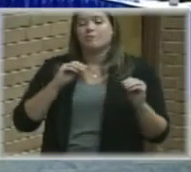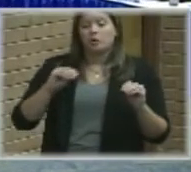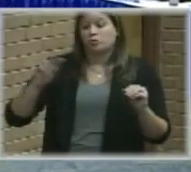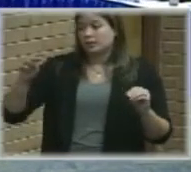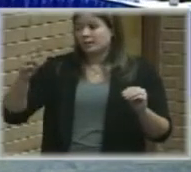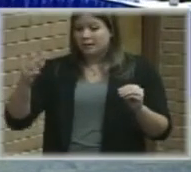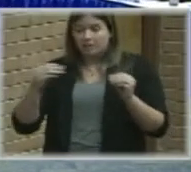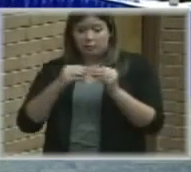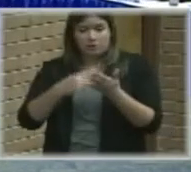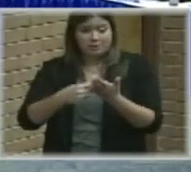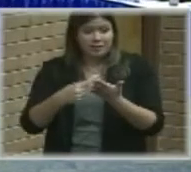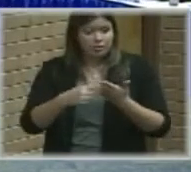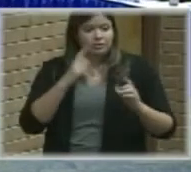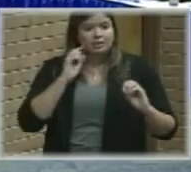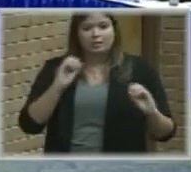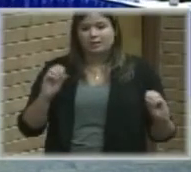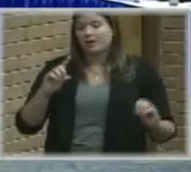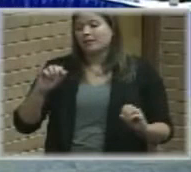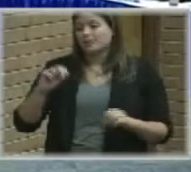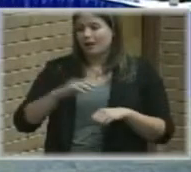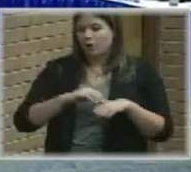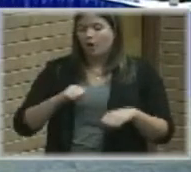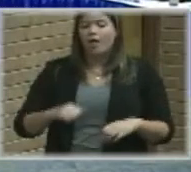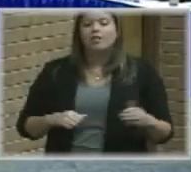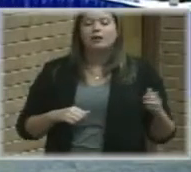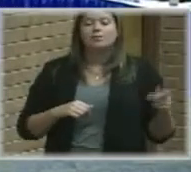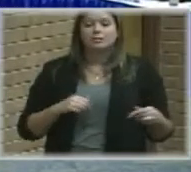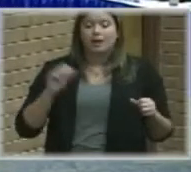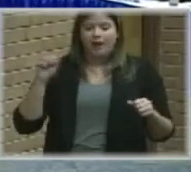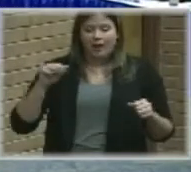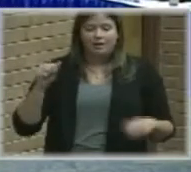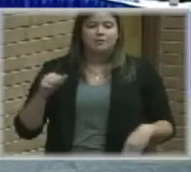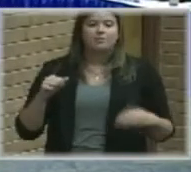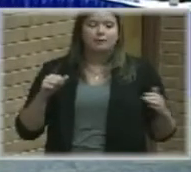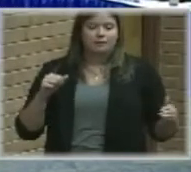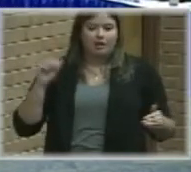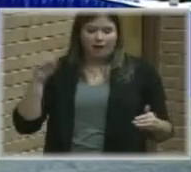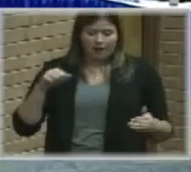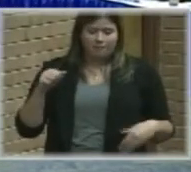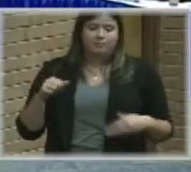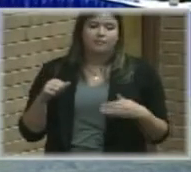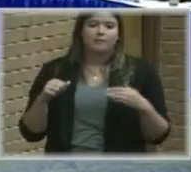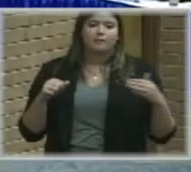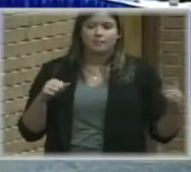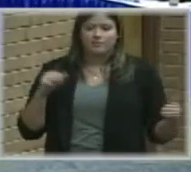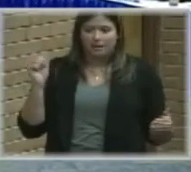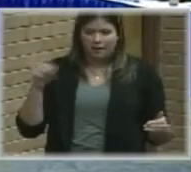discussion? Hearing none, Dan, please call the roll. Councilmember DePonzio? Aye. Councilmember Werner? Aye.